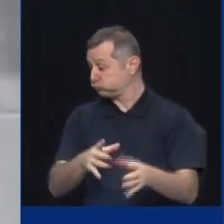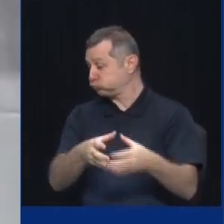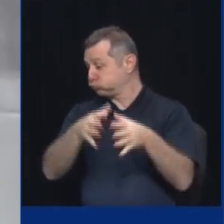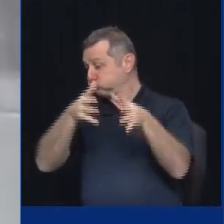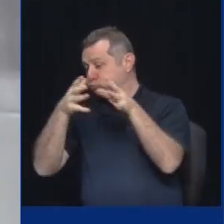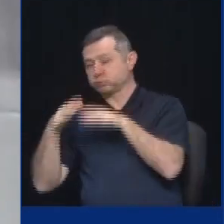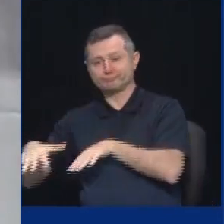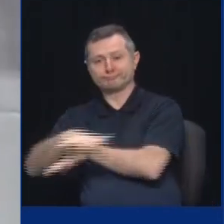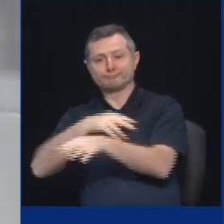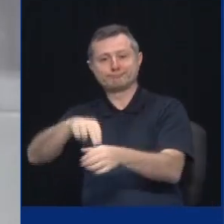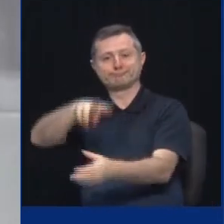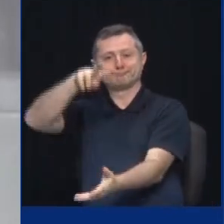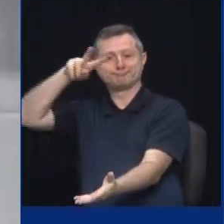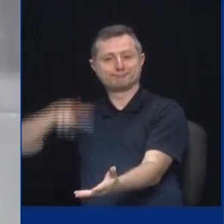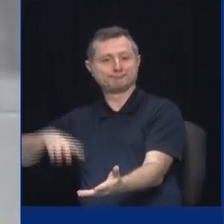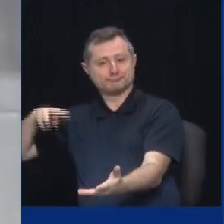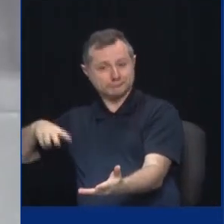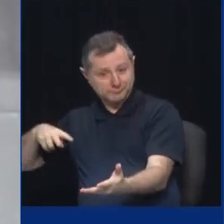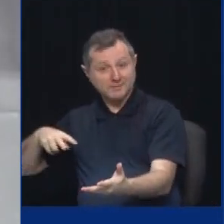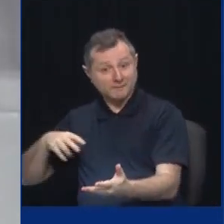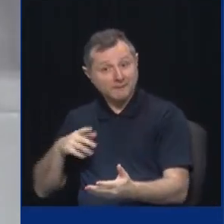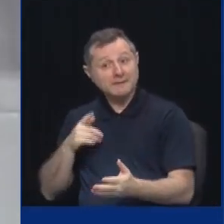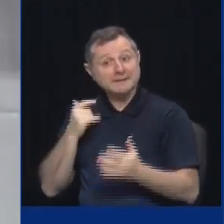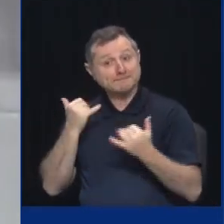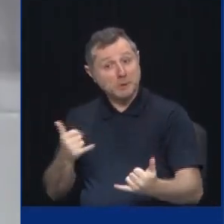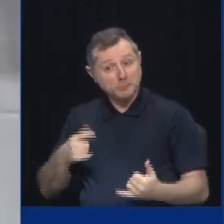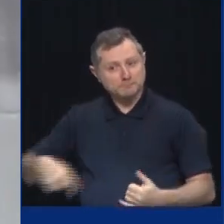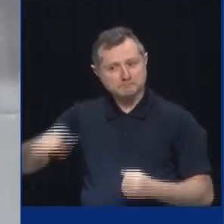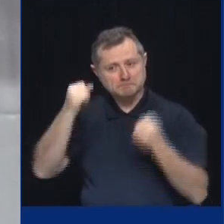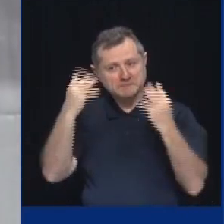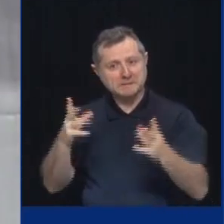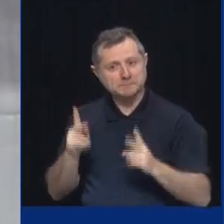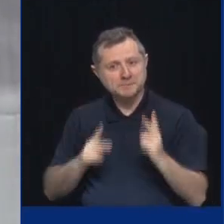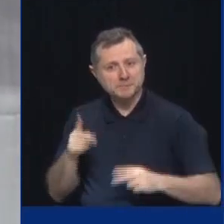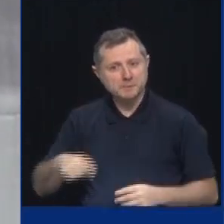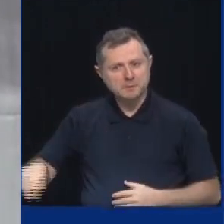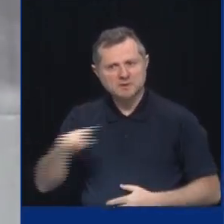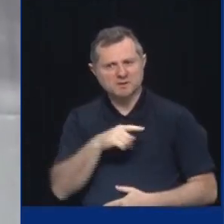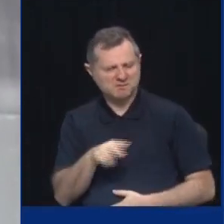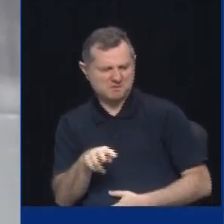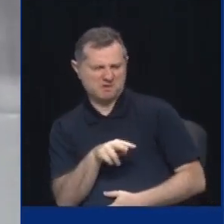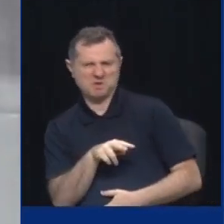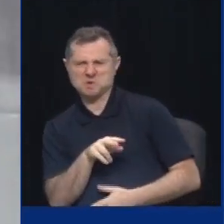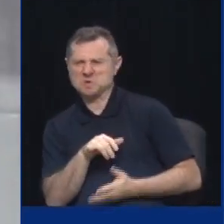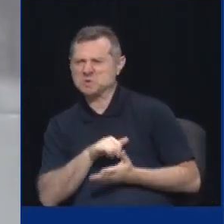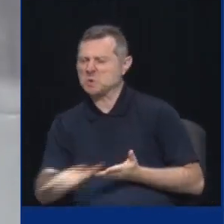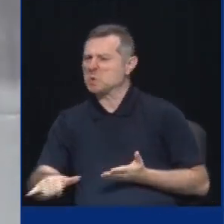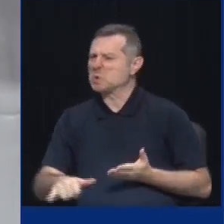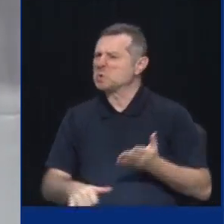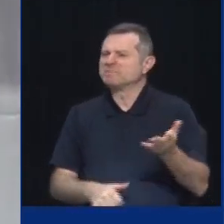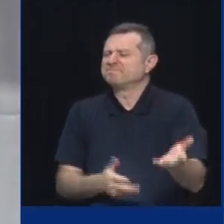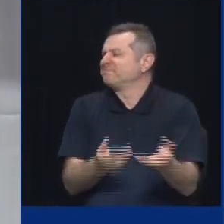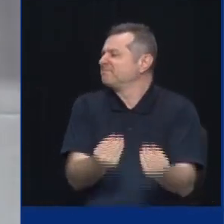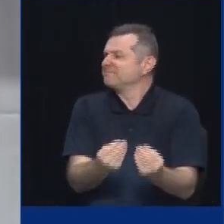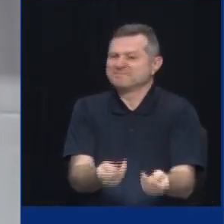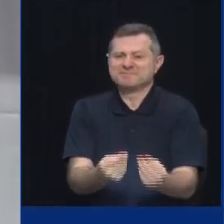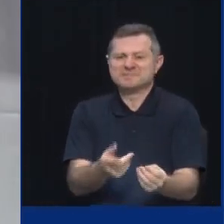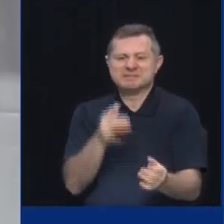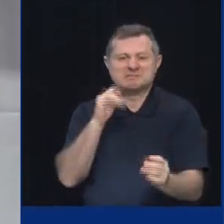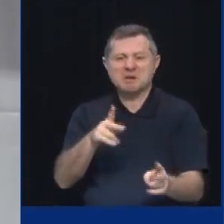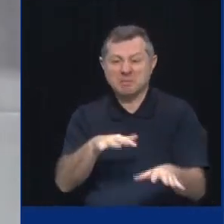Italian. And a lot of people pointed their finger at New York. A lot of people left New